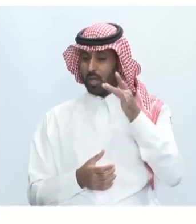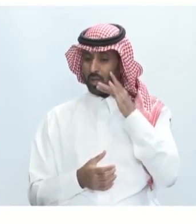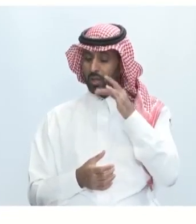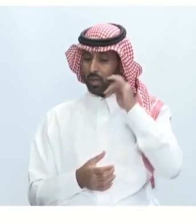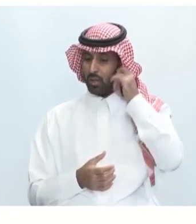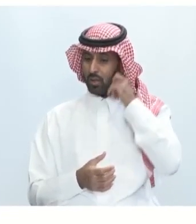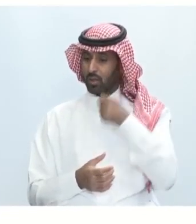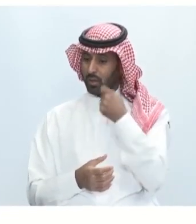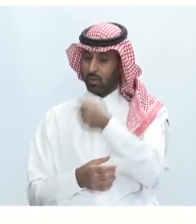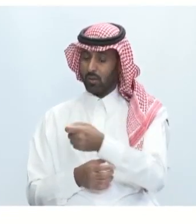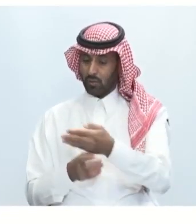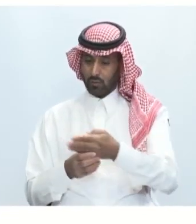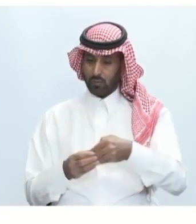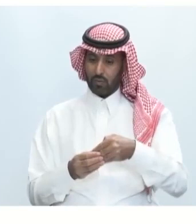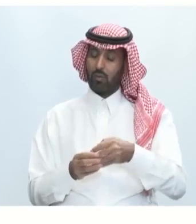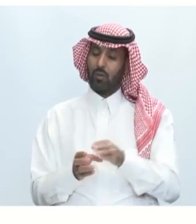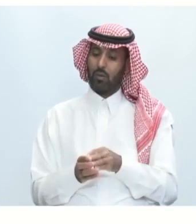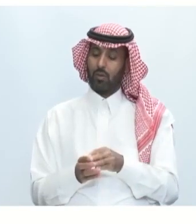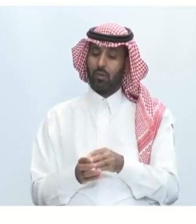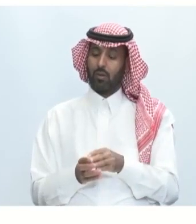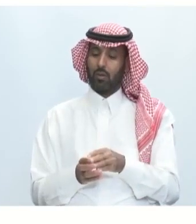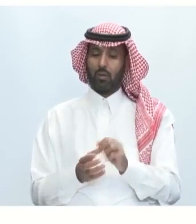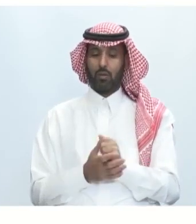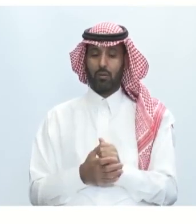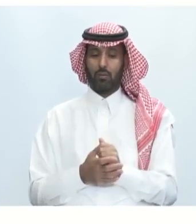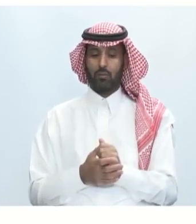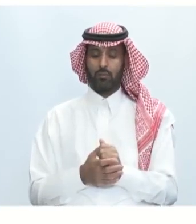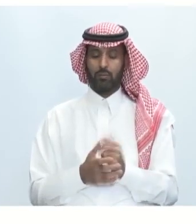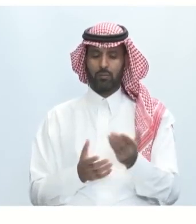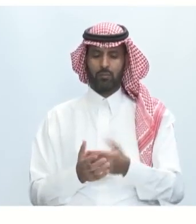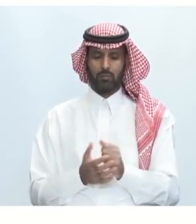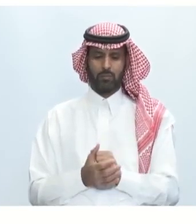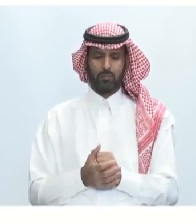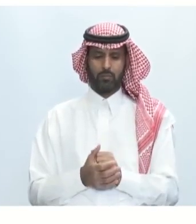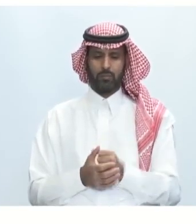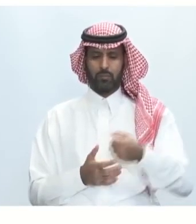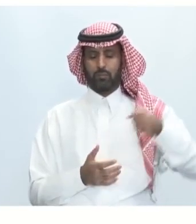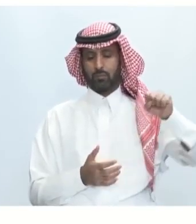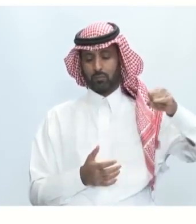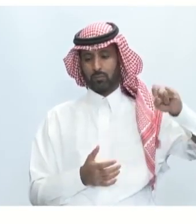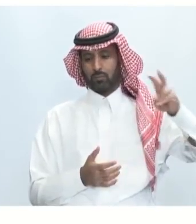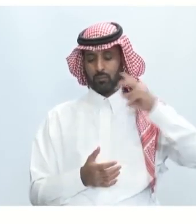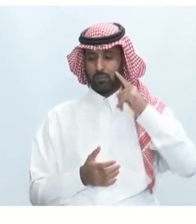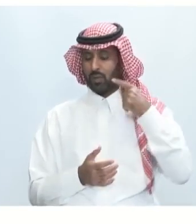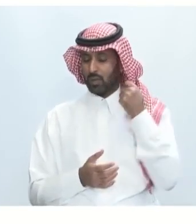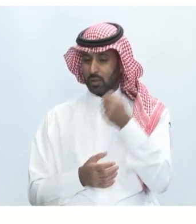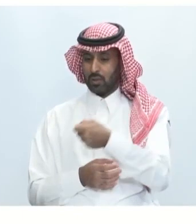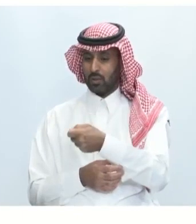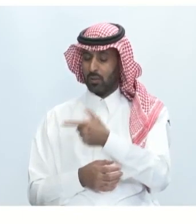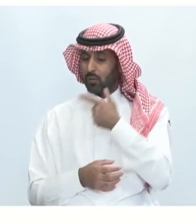his wallet. The sitcom dad, and the verb here is gave his wife